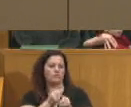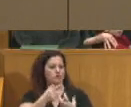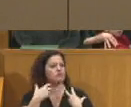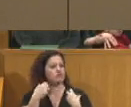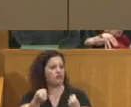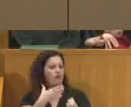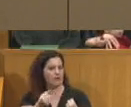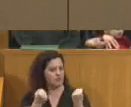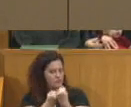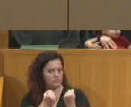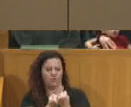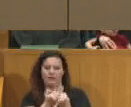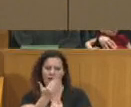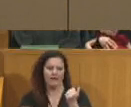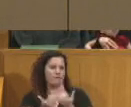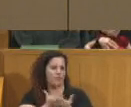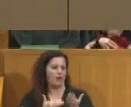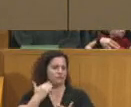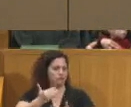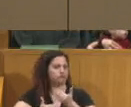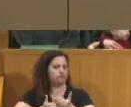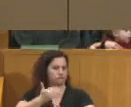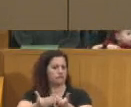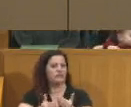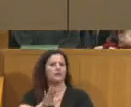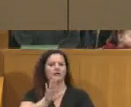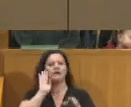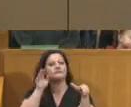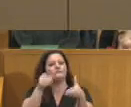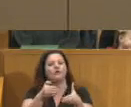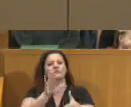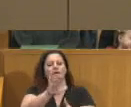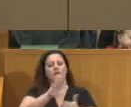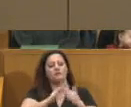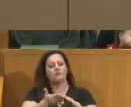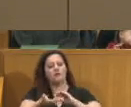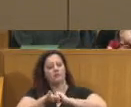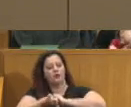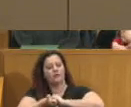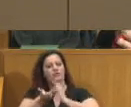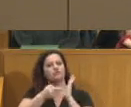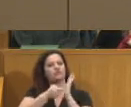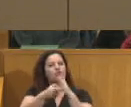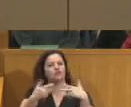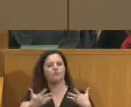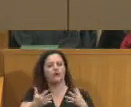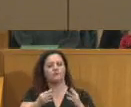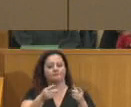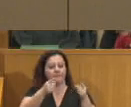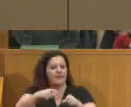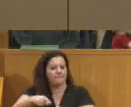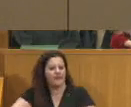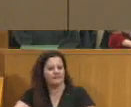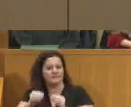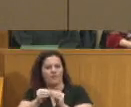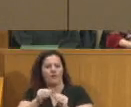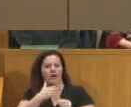in 2005, his professional influence has bolstered the university that we all want to have in our